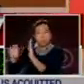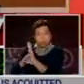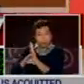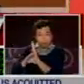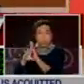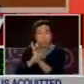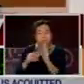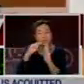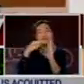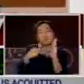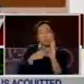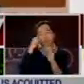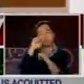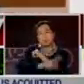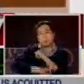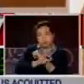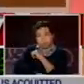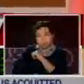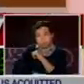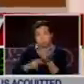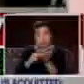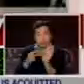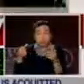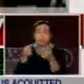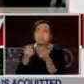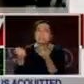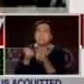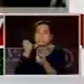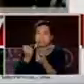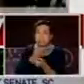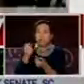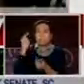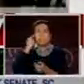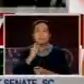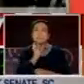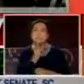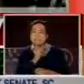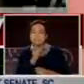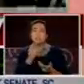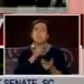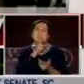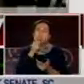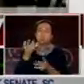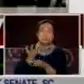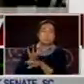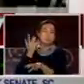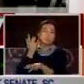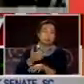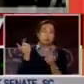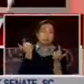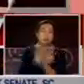Currency Act. The perceived conflict is so simplistic that it is seriously laughable. Nakakatawa